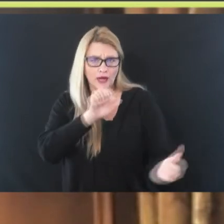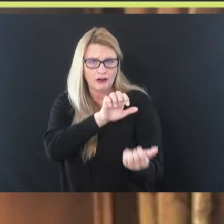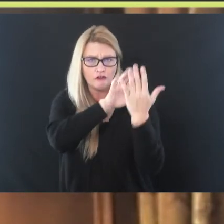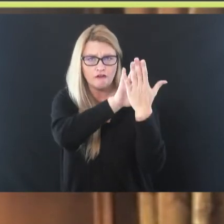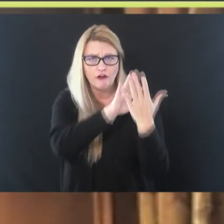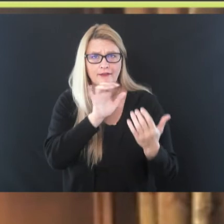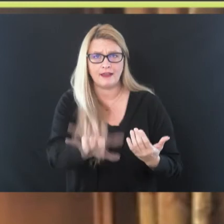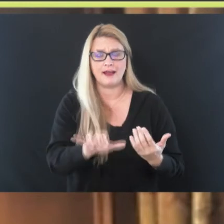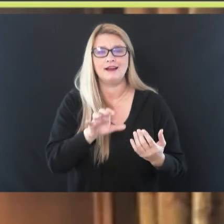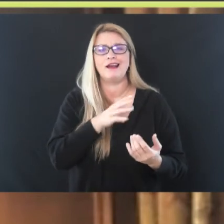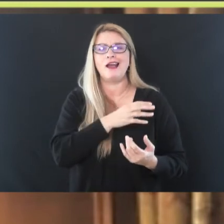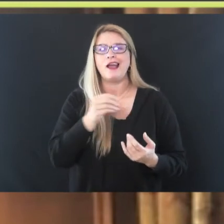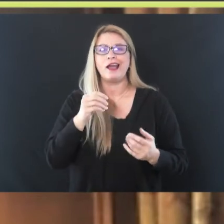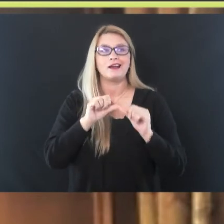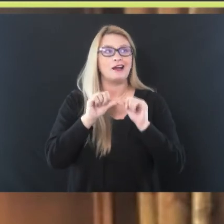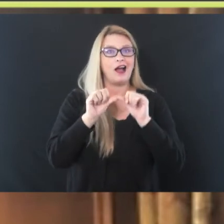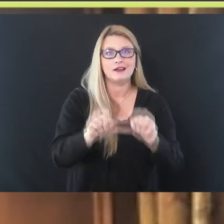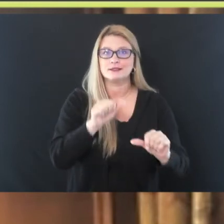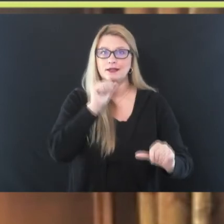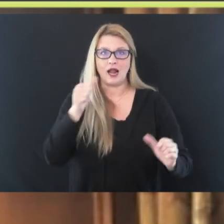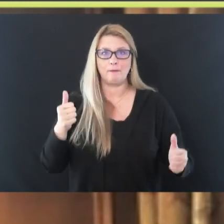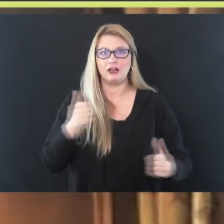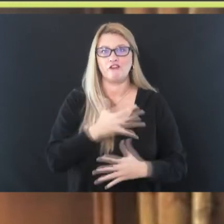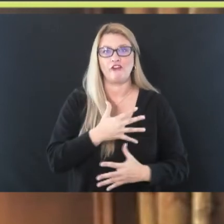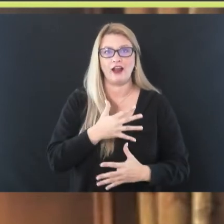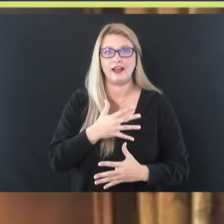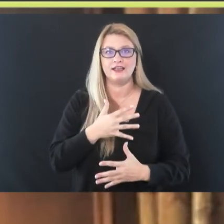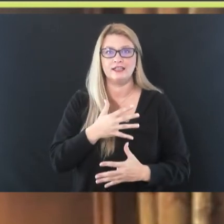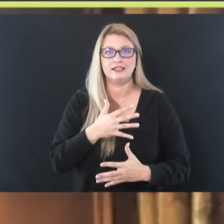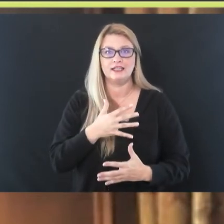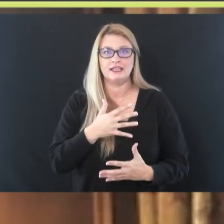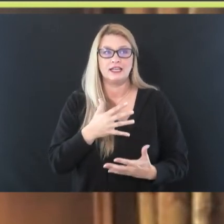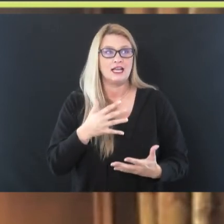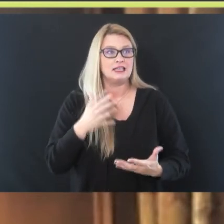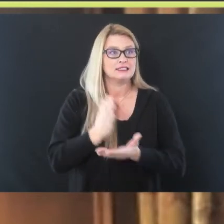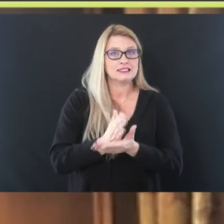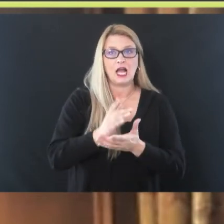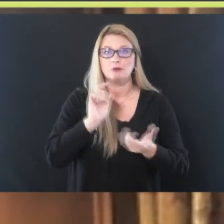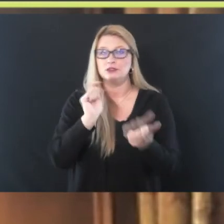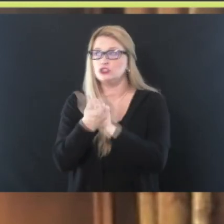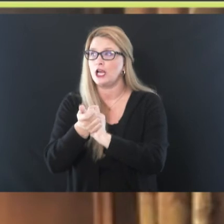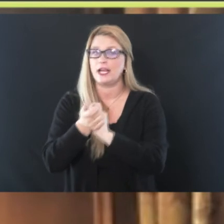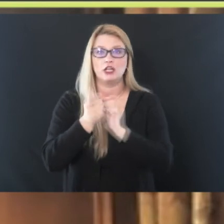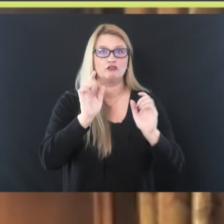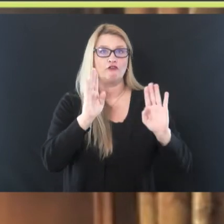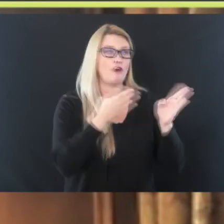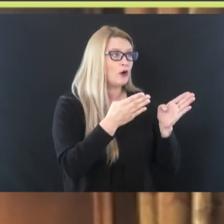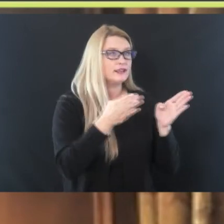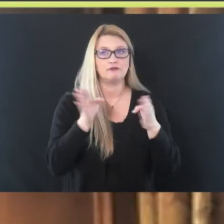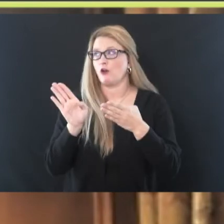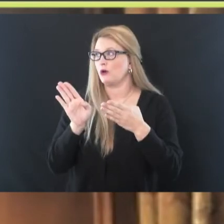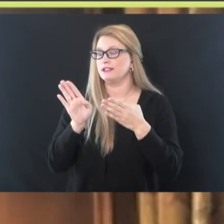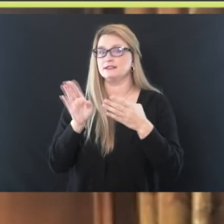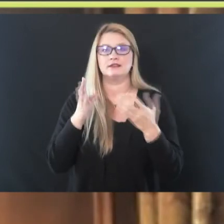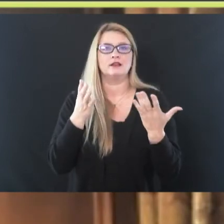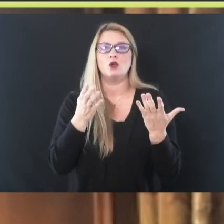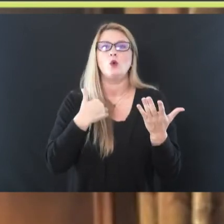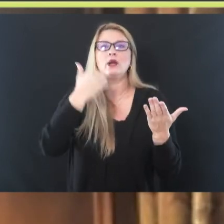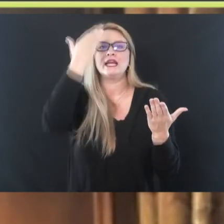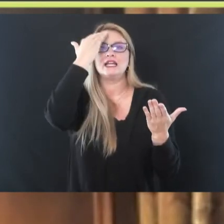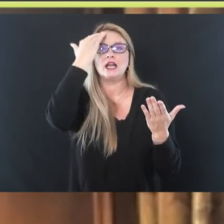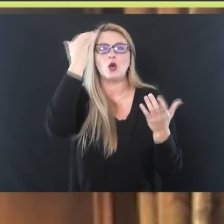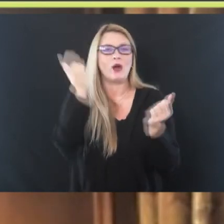and then constantly not being afraid to stop, kill, iterate, change, because we know that ultimately this thing